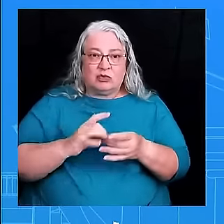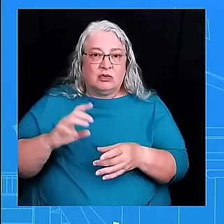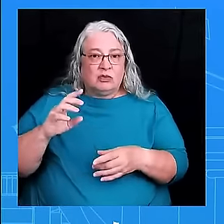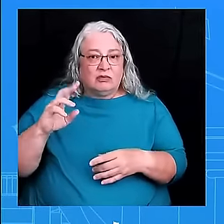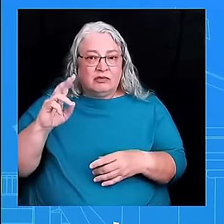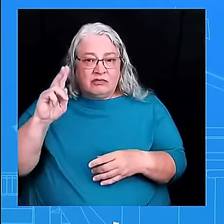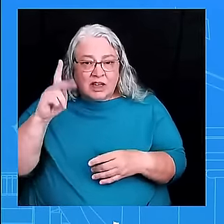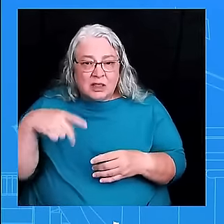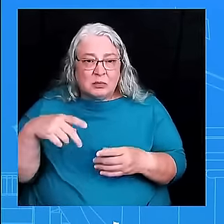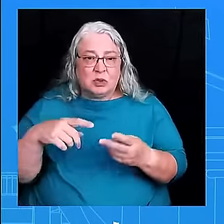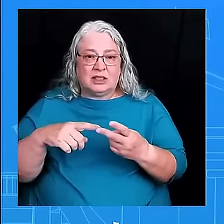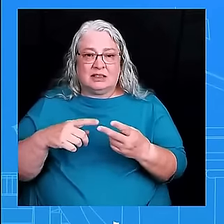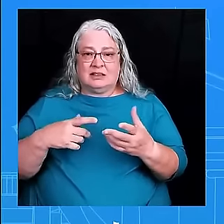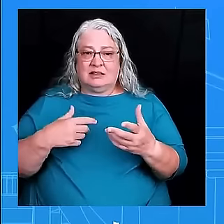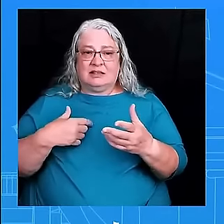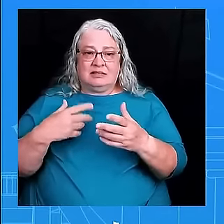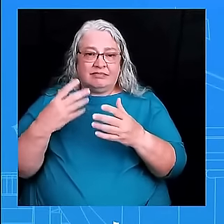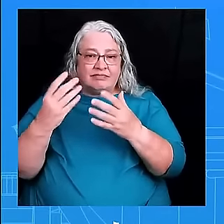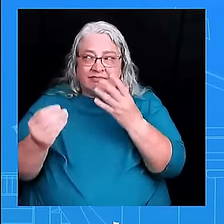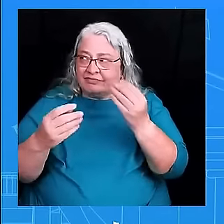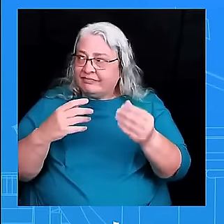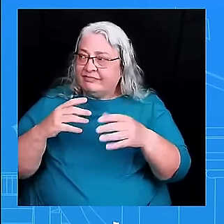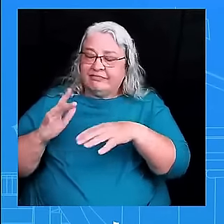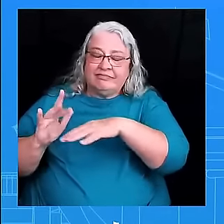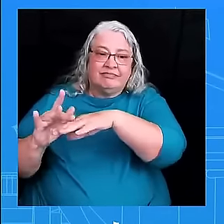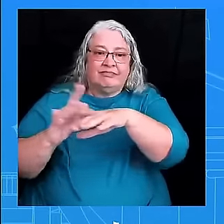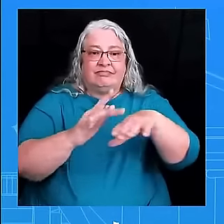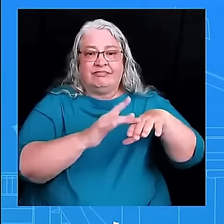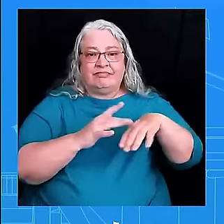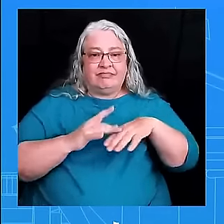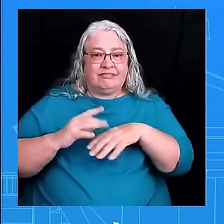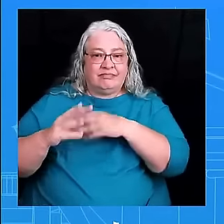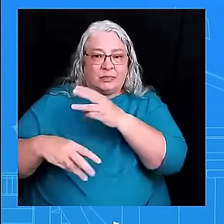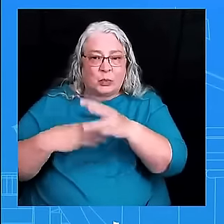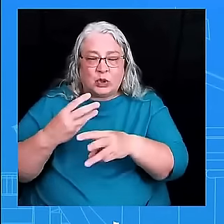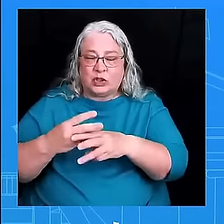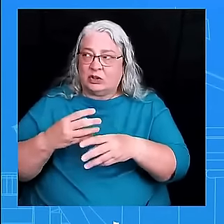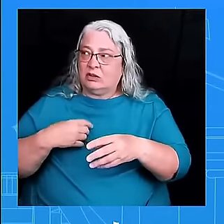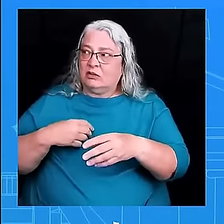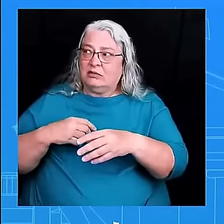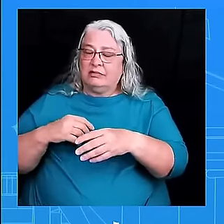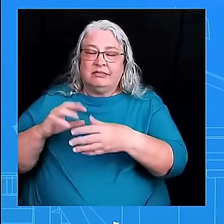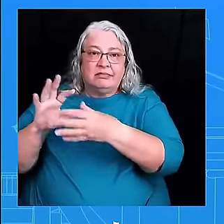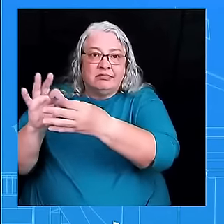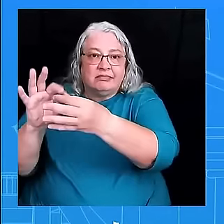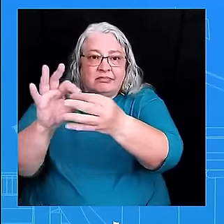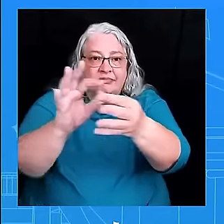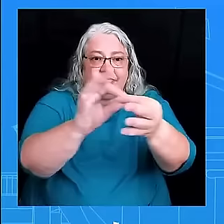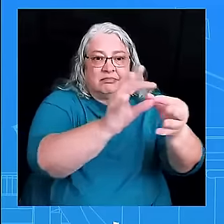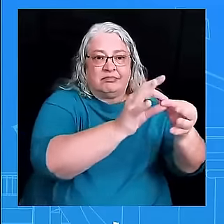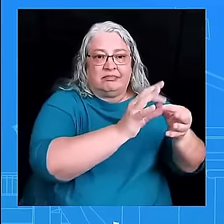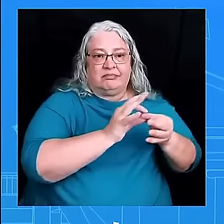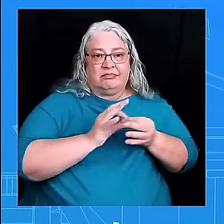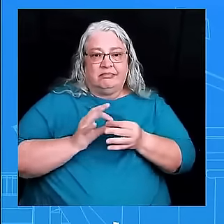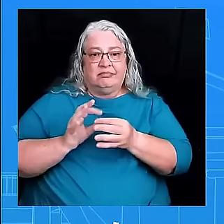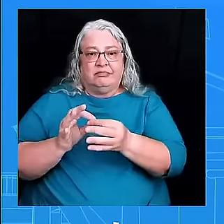and also partners. But let's not be very clear here. The vice president has been a partner in this. I just listed out how